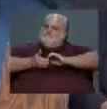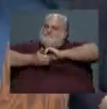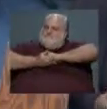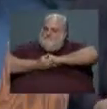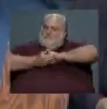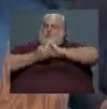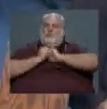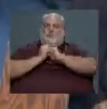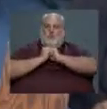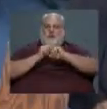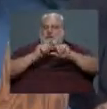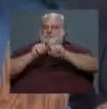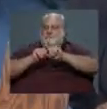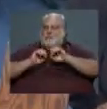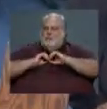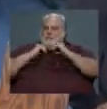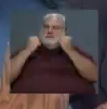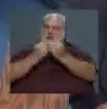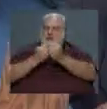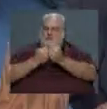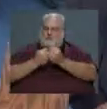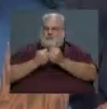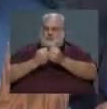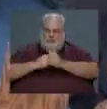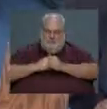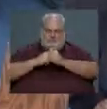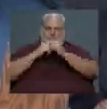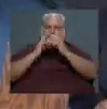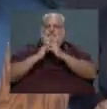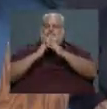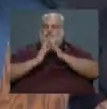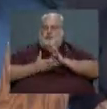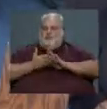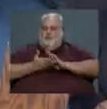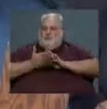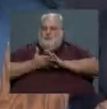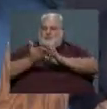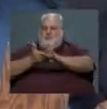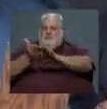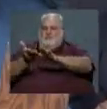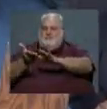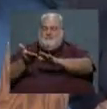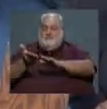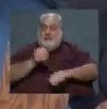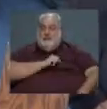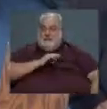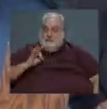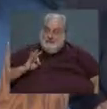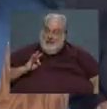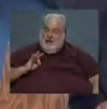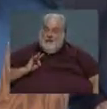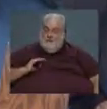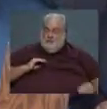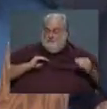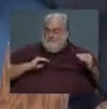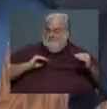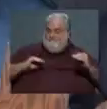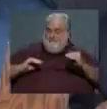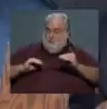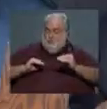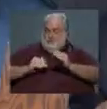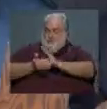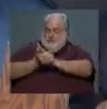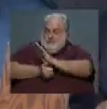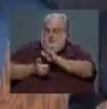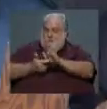actually can be put into motion and actually work. And we have built our staff with the expertise that it will